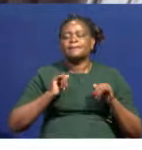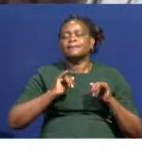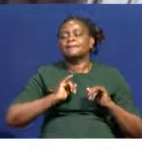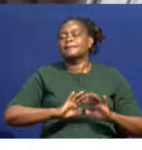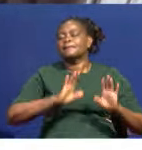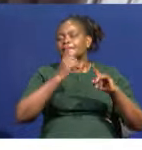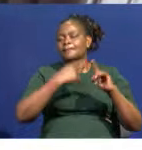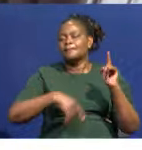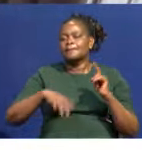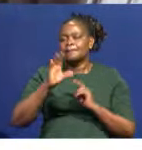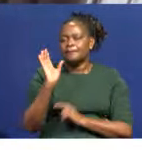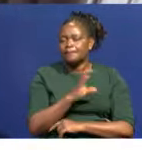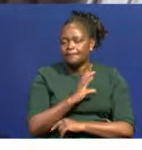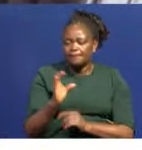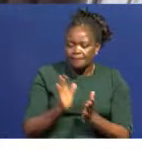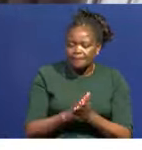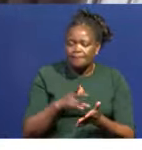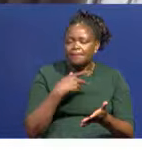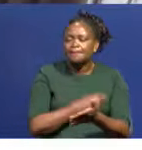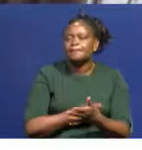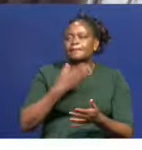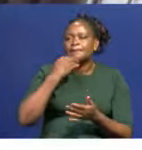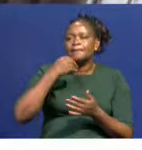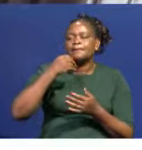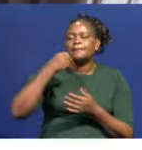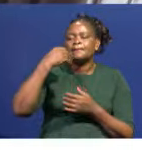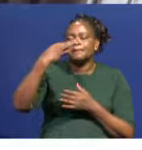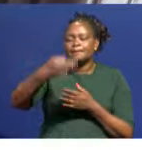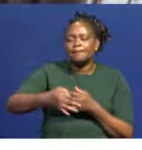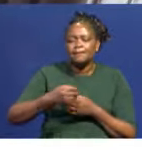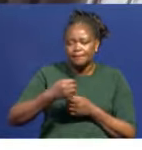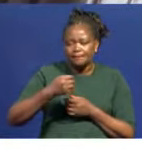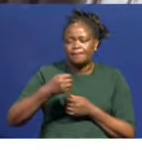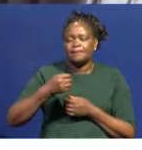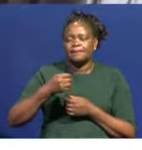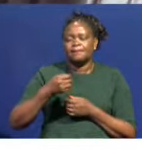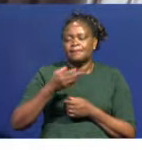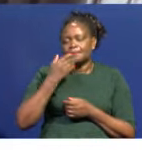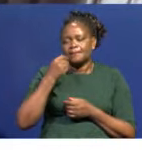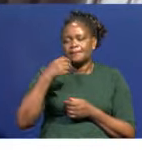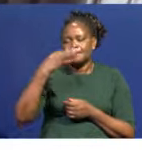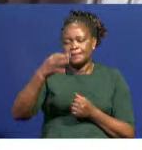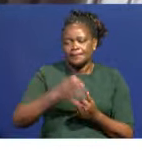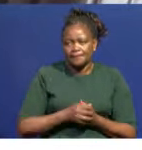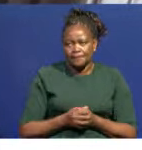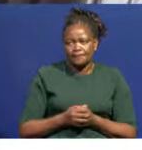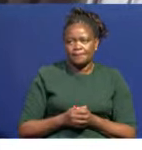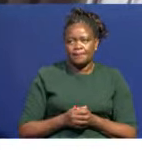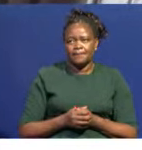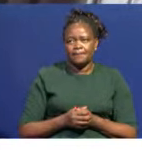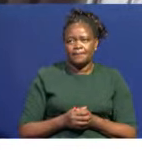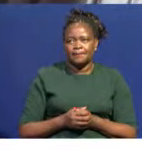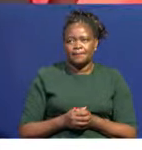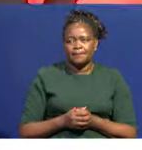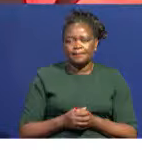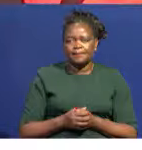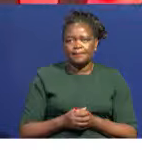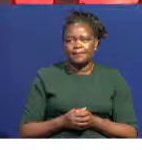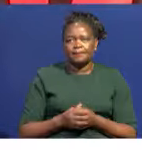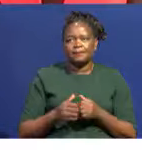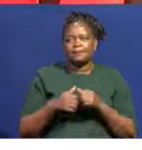from illicit brews and drugs for a better future. Dishe lugha za huko zile kali kali.